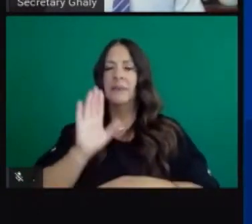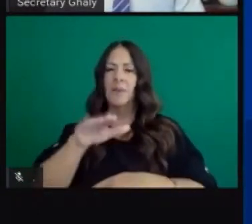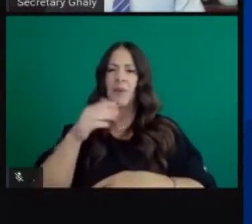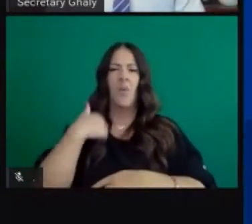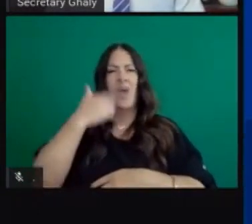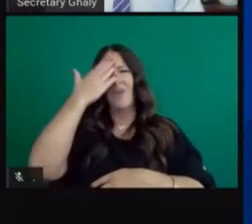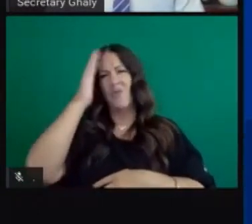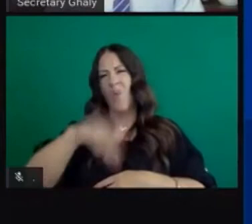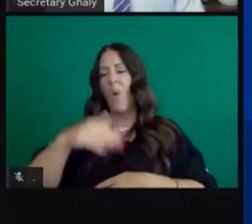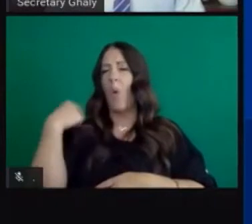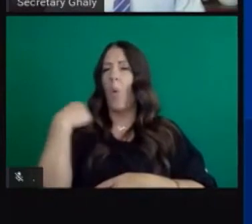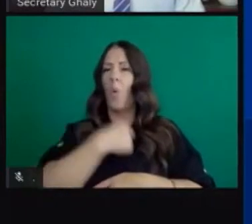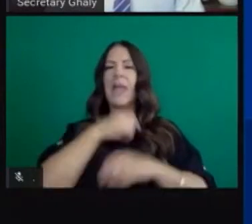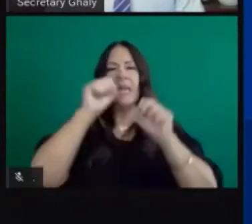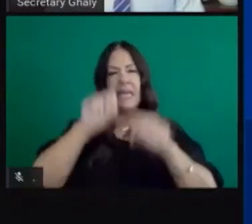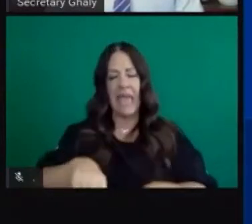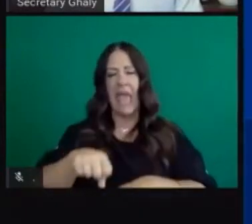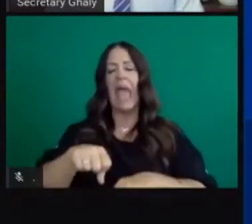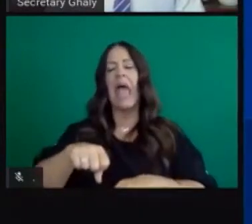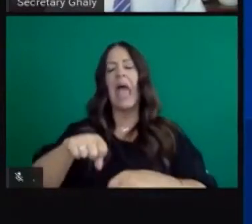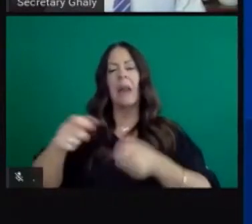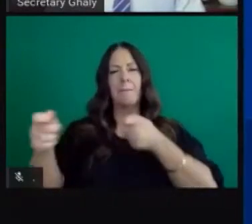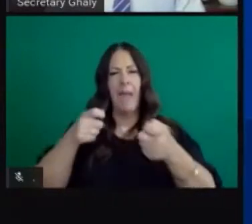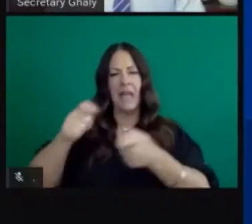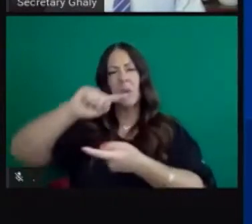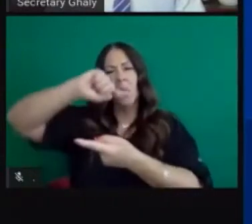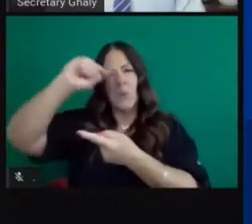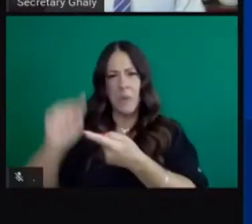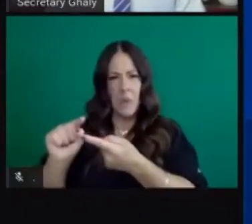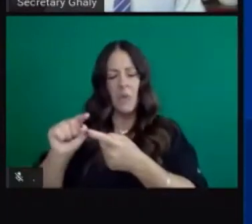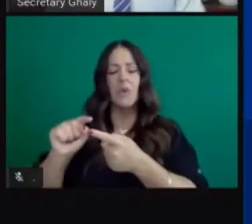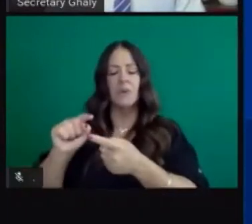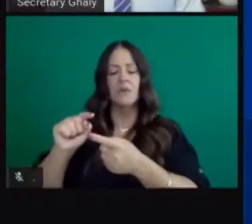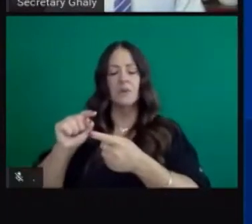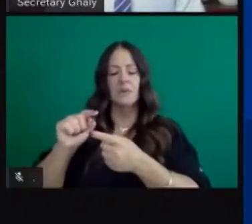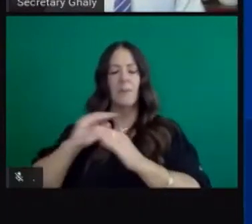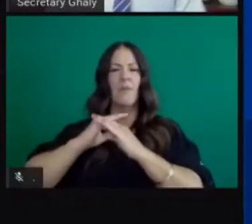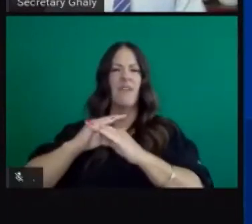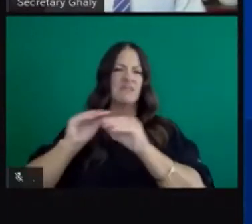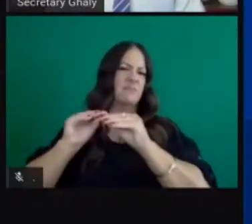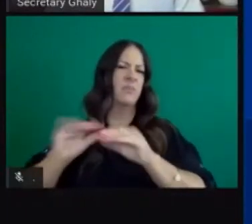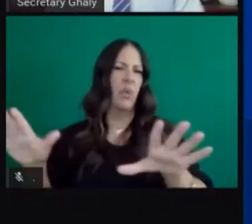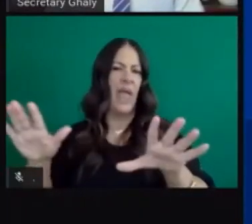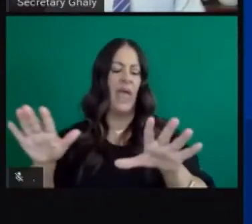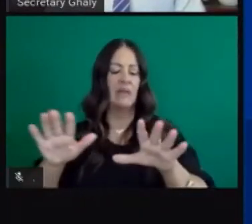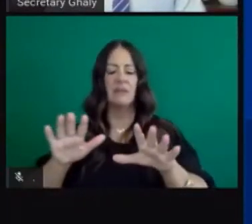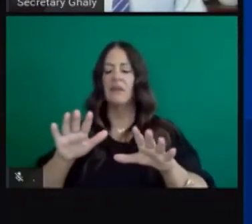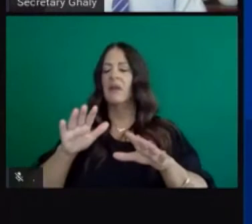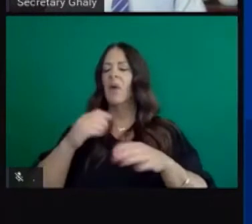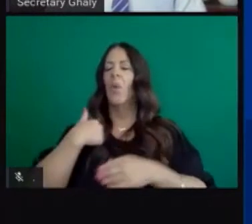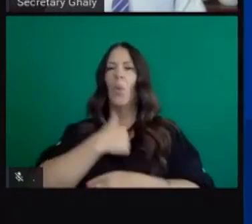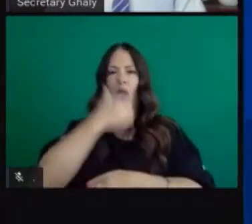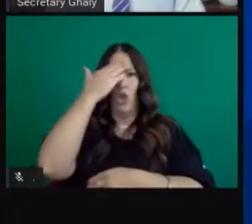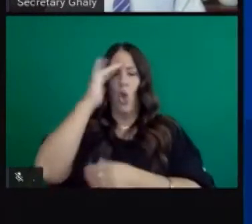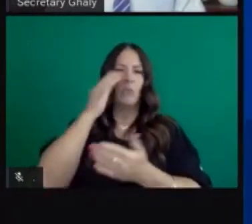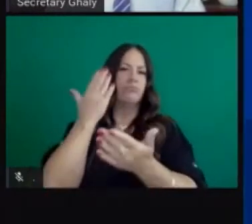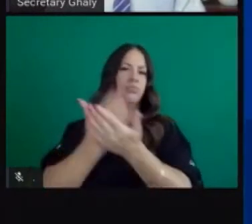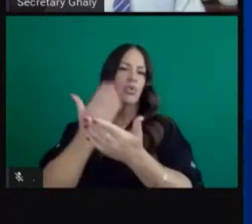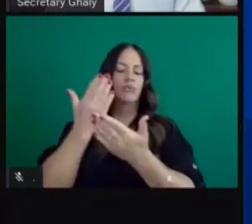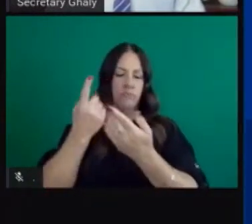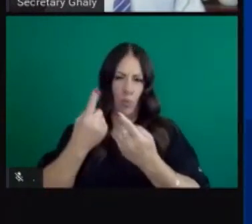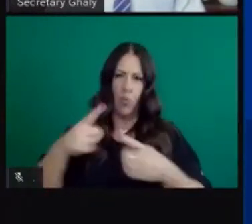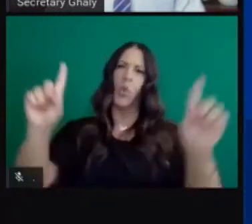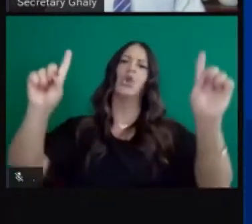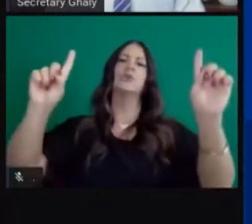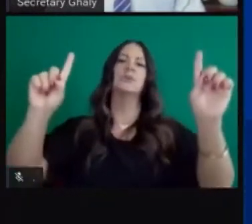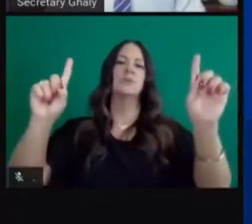have the tools to be able to manage COVID transmission in our communities. It requires us to